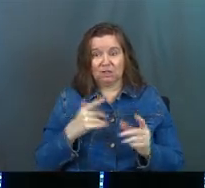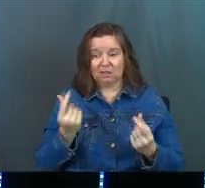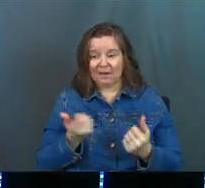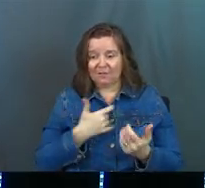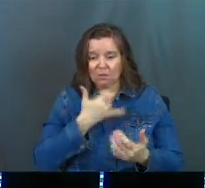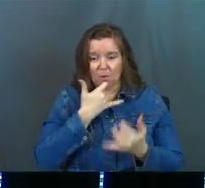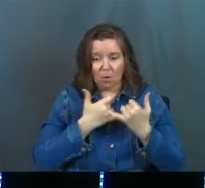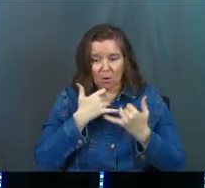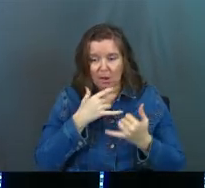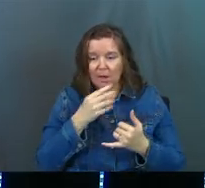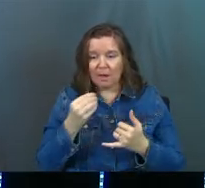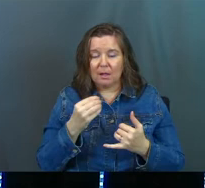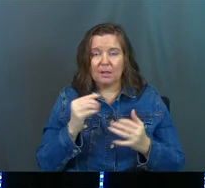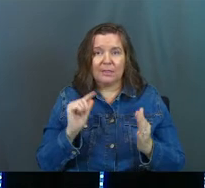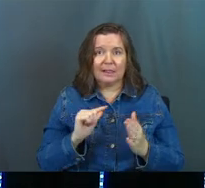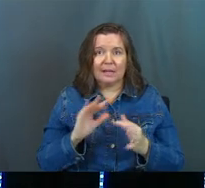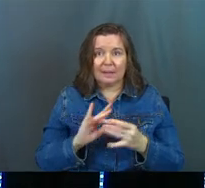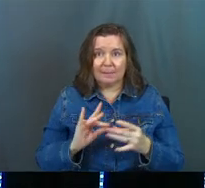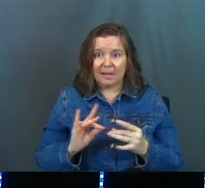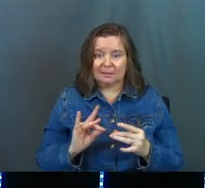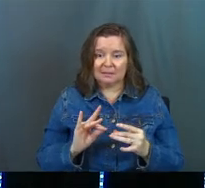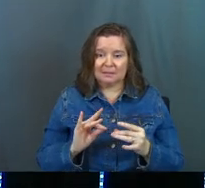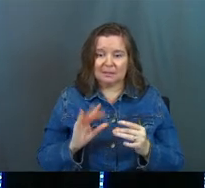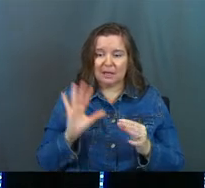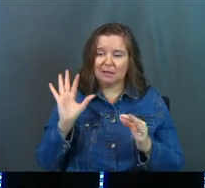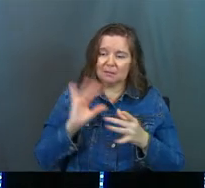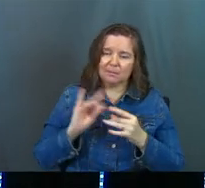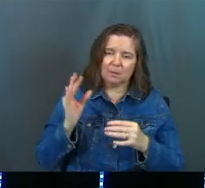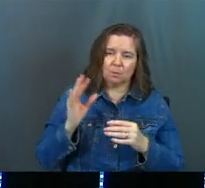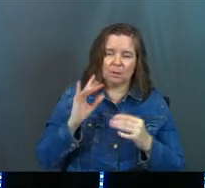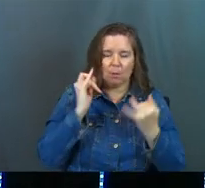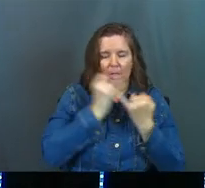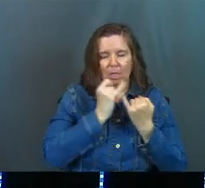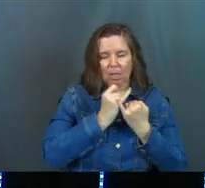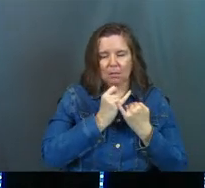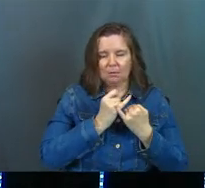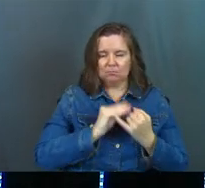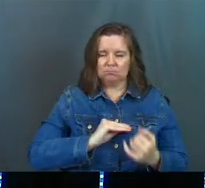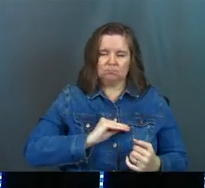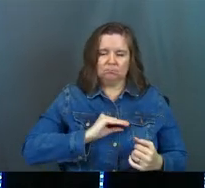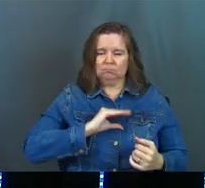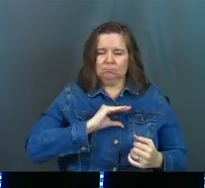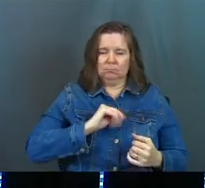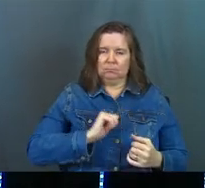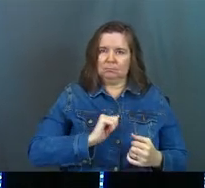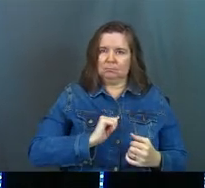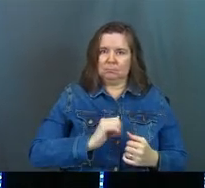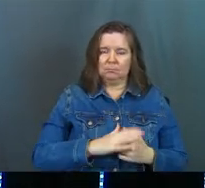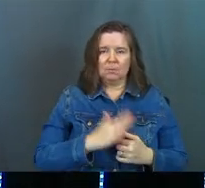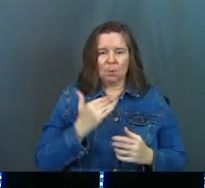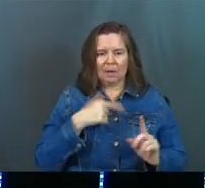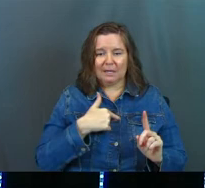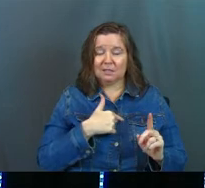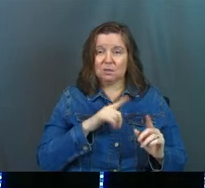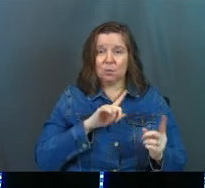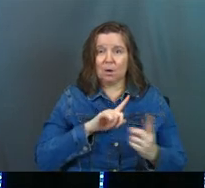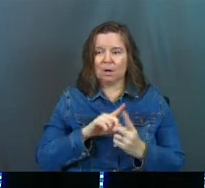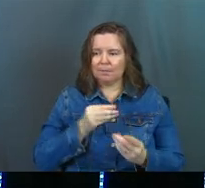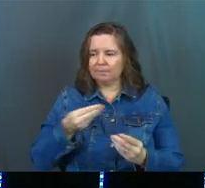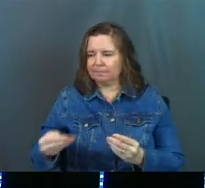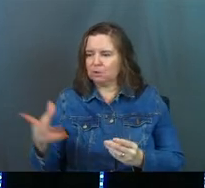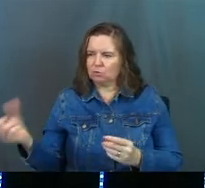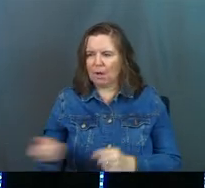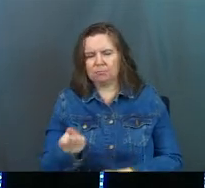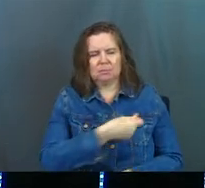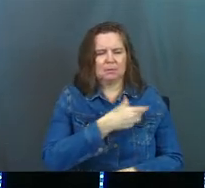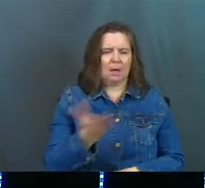did everything wrong, and the little messages and the speeches that we make to ourselves, why didn't he just walk up, put the money